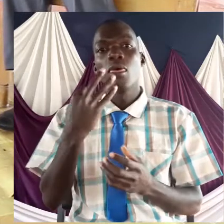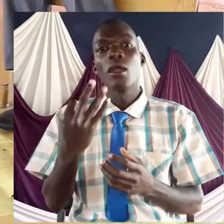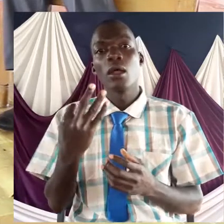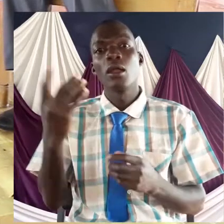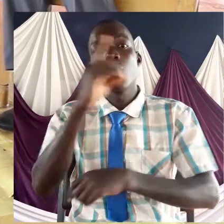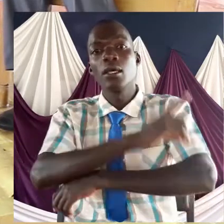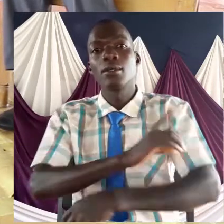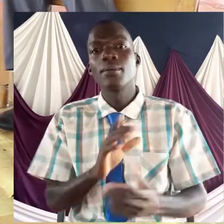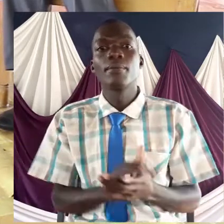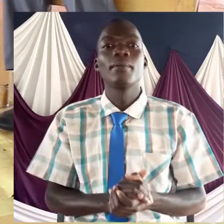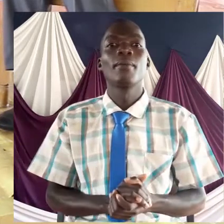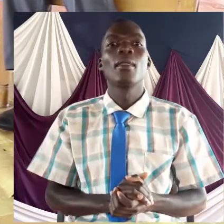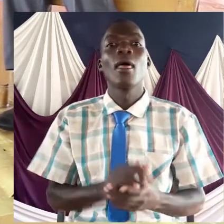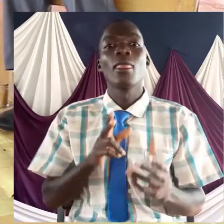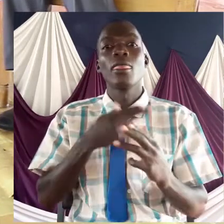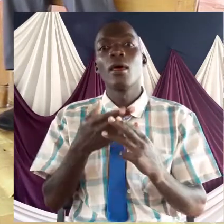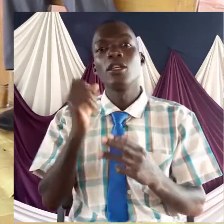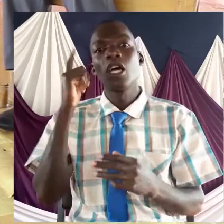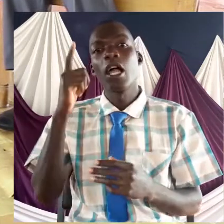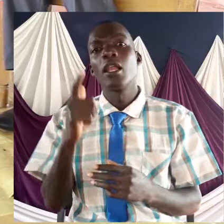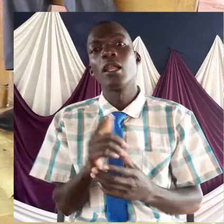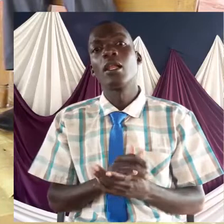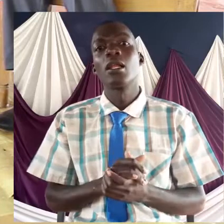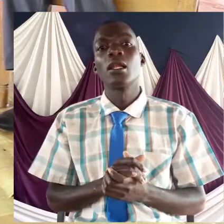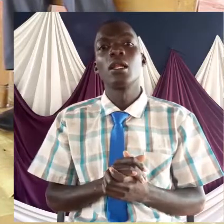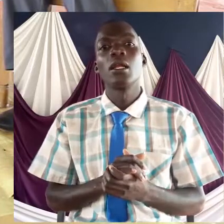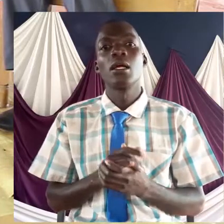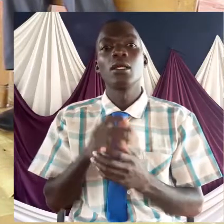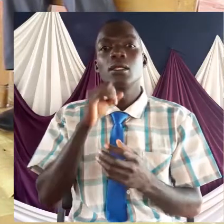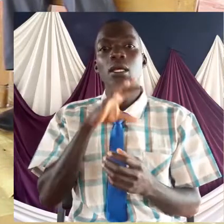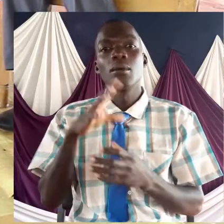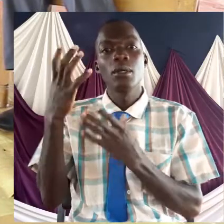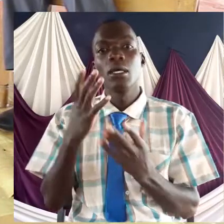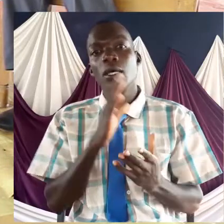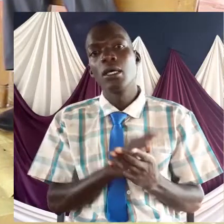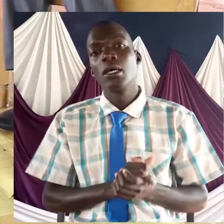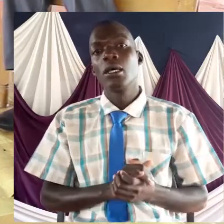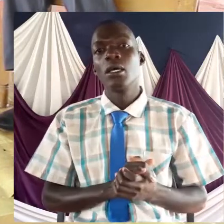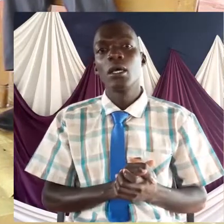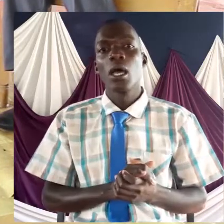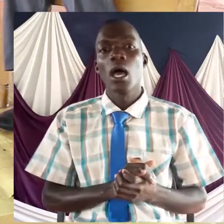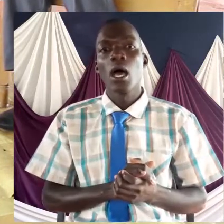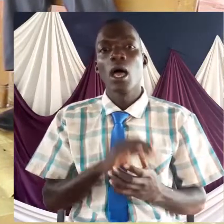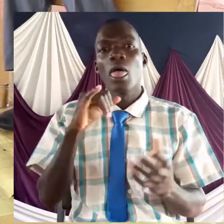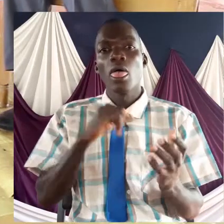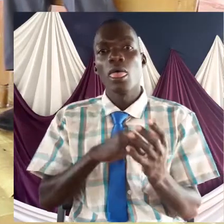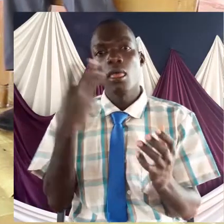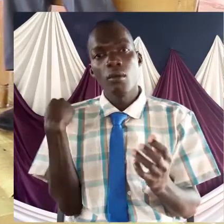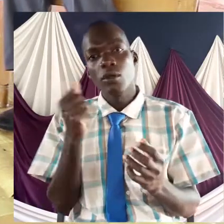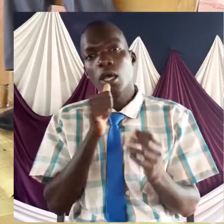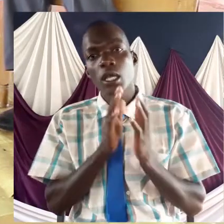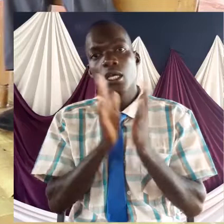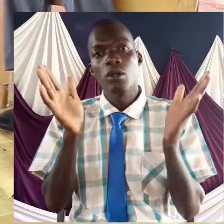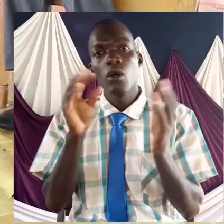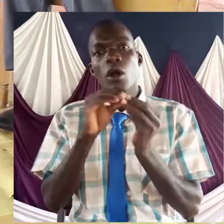2,300 days, then shall the sanctuary be cleansed. Was this a literal